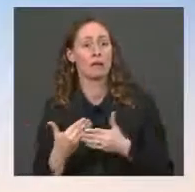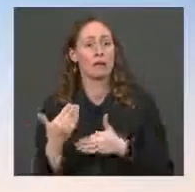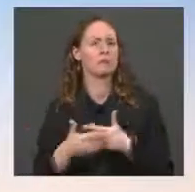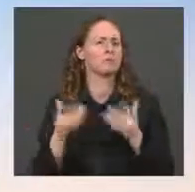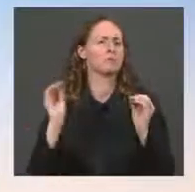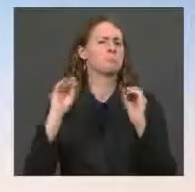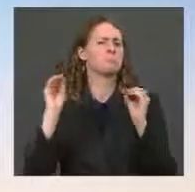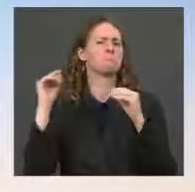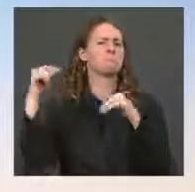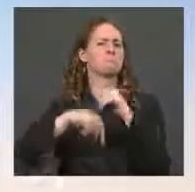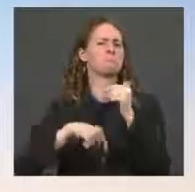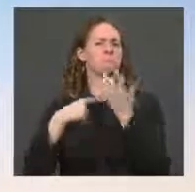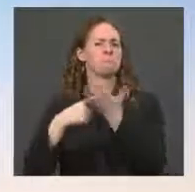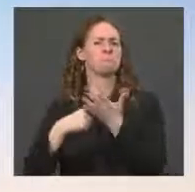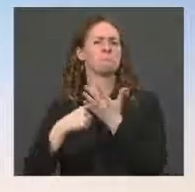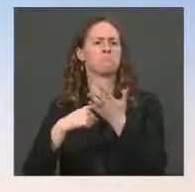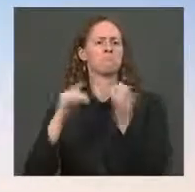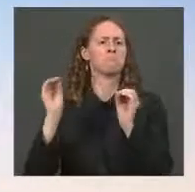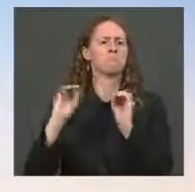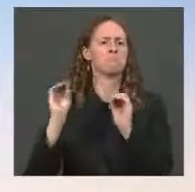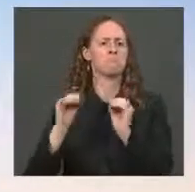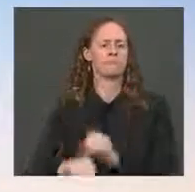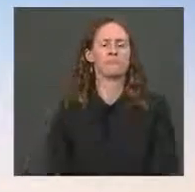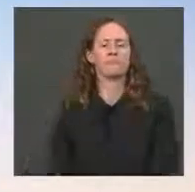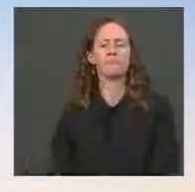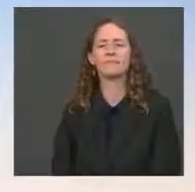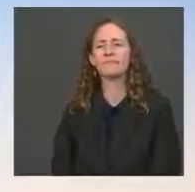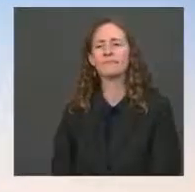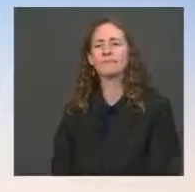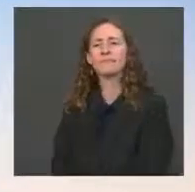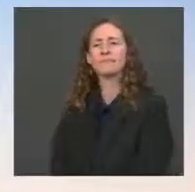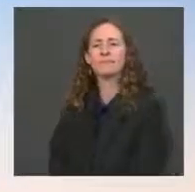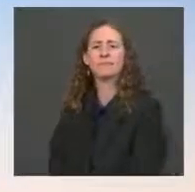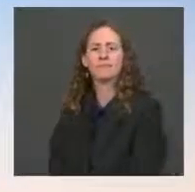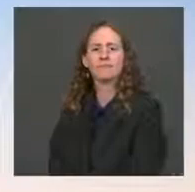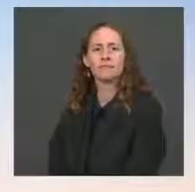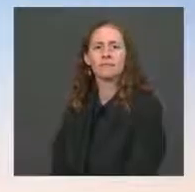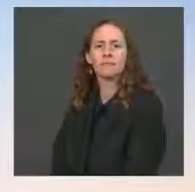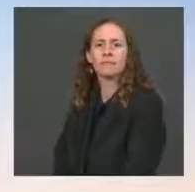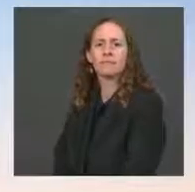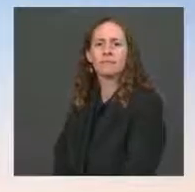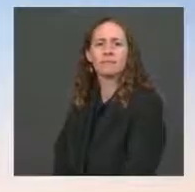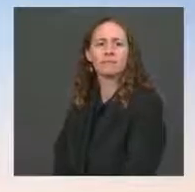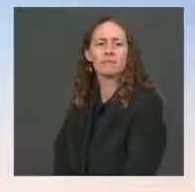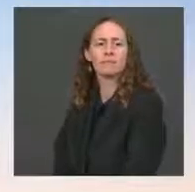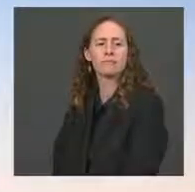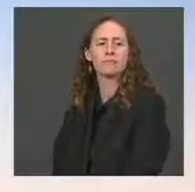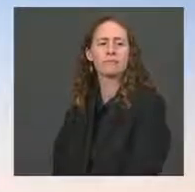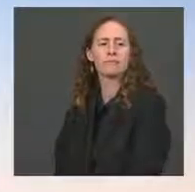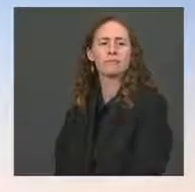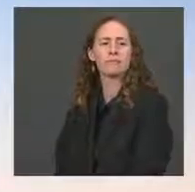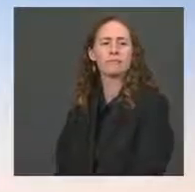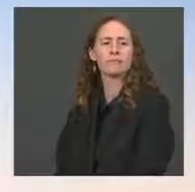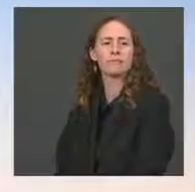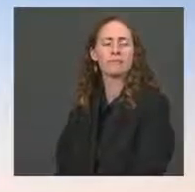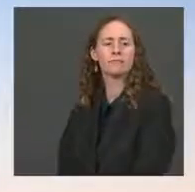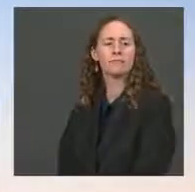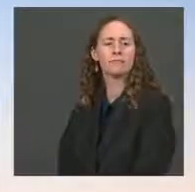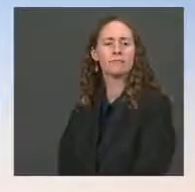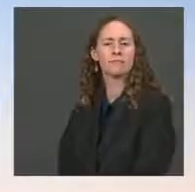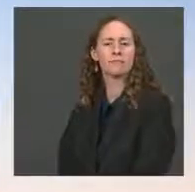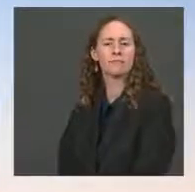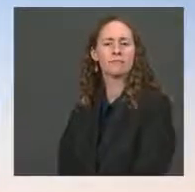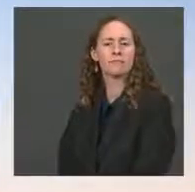in time. But I will see if there's more we have to offer. Go ahead. Thank you, Jen. Question about Iran. Iran has now a new chief